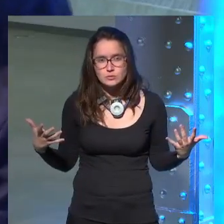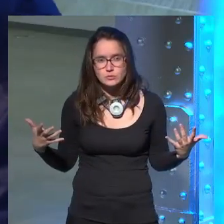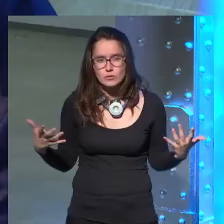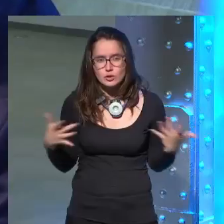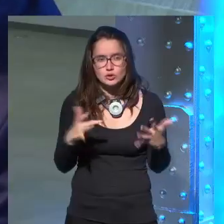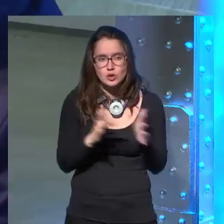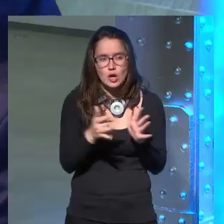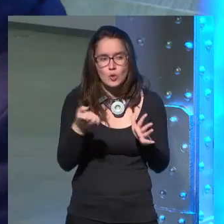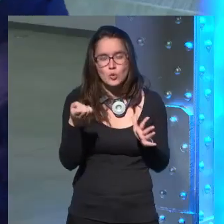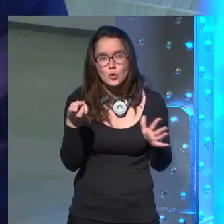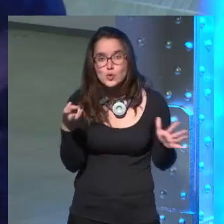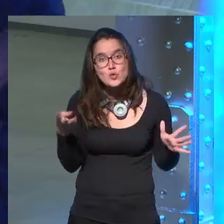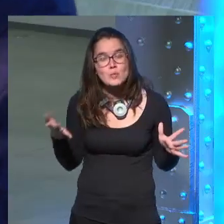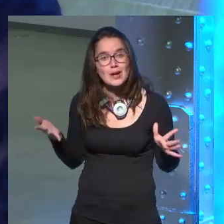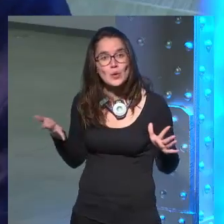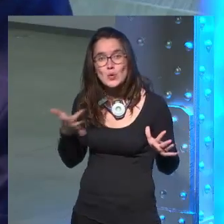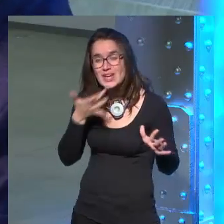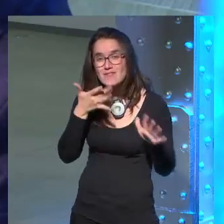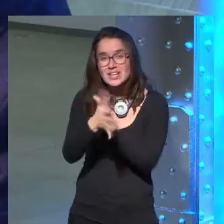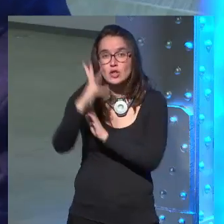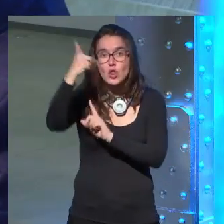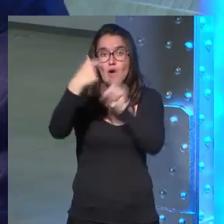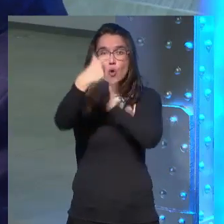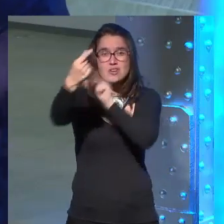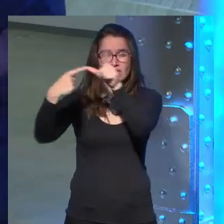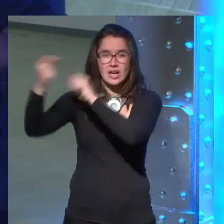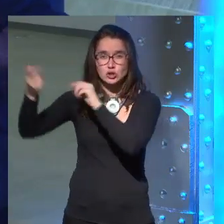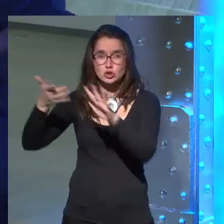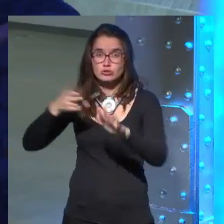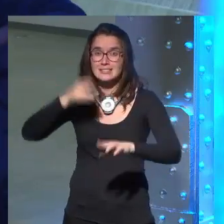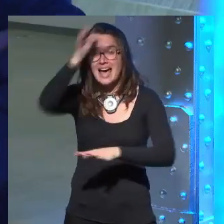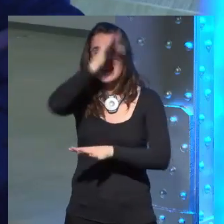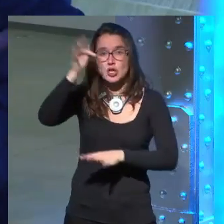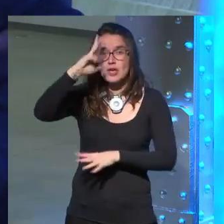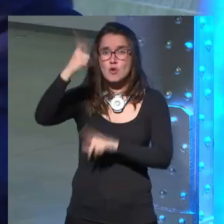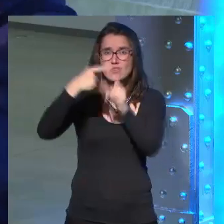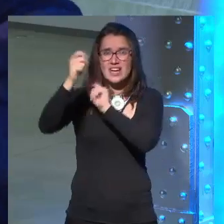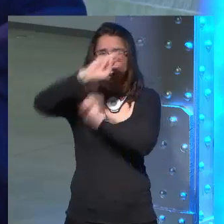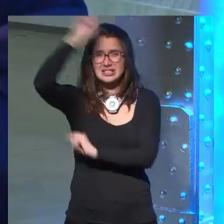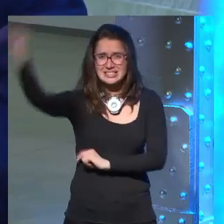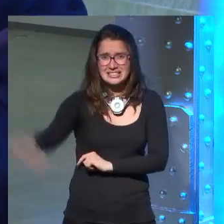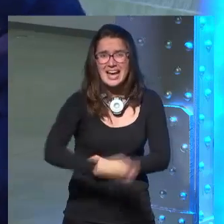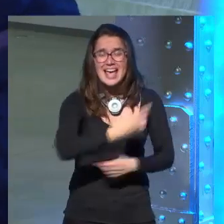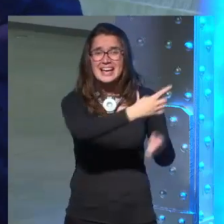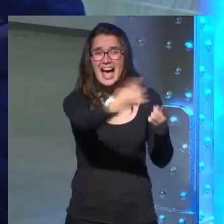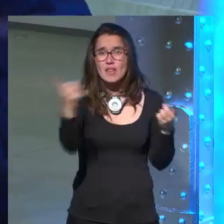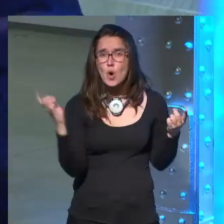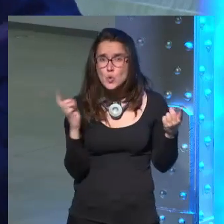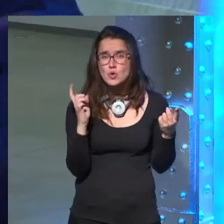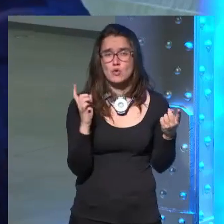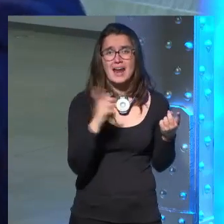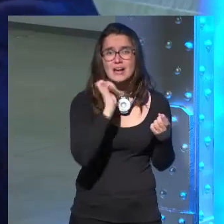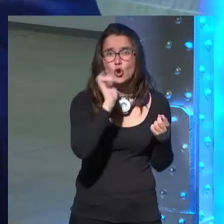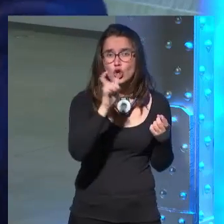is the multiverse theory. And in each of those universes, the constants, the mass of an electron, a proton,